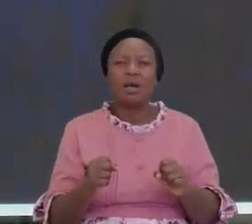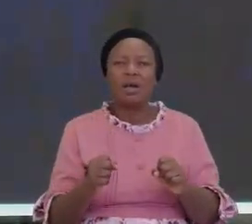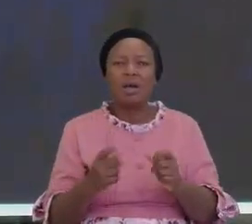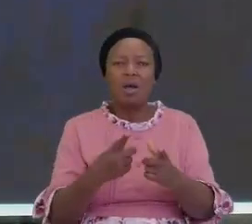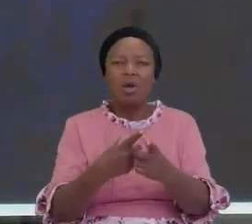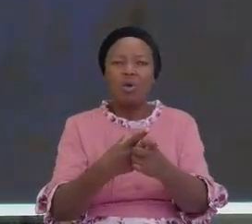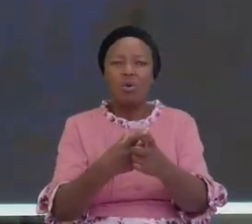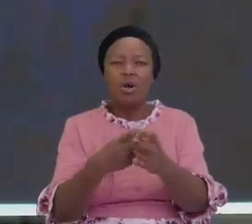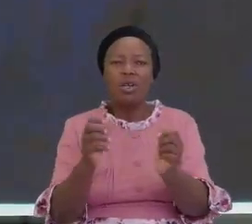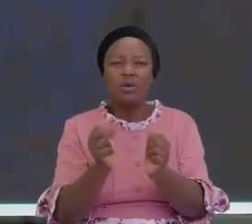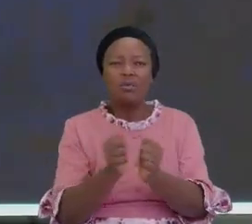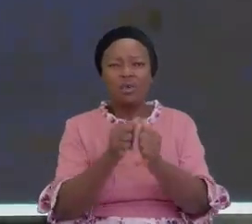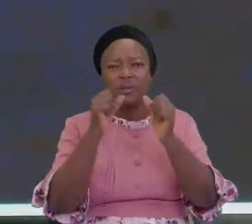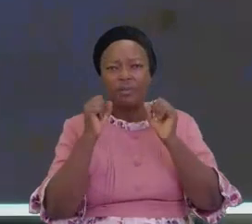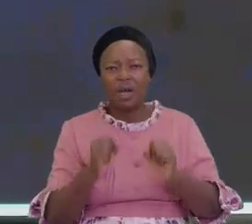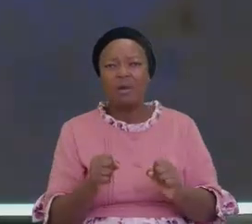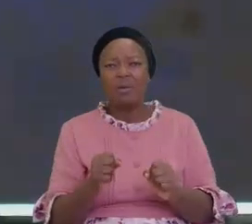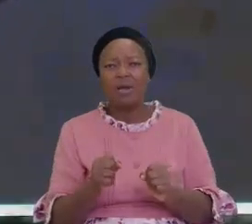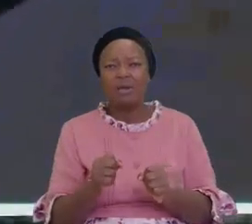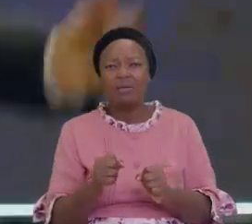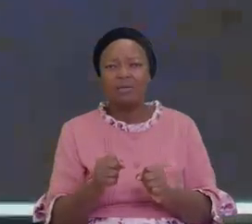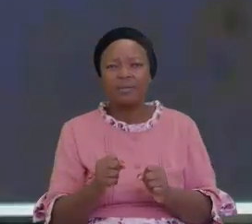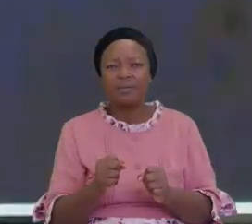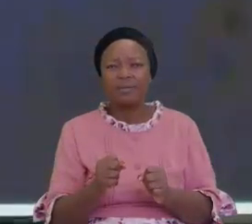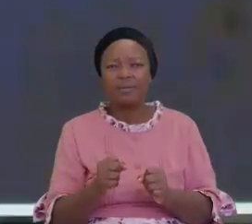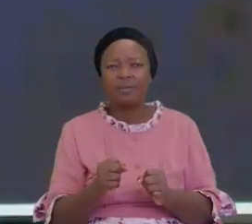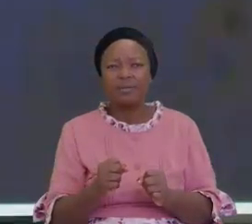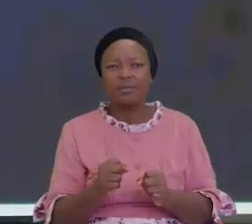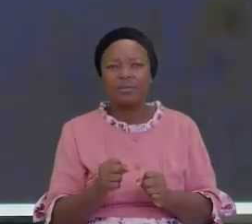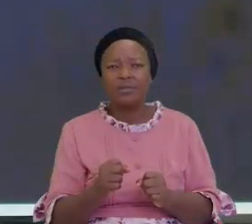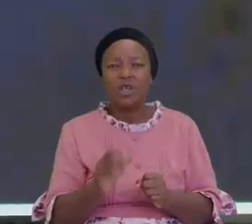running with power. Your day has now